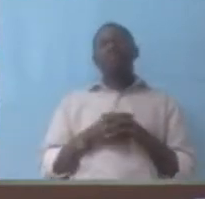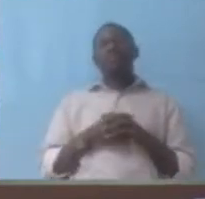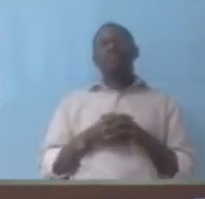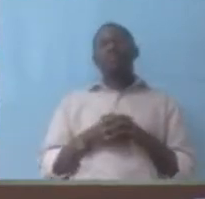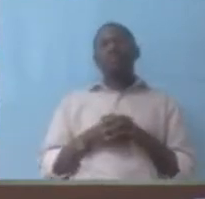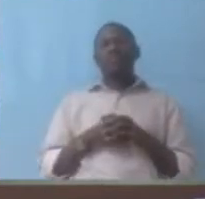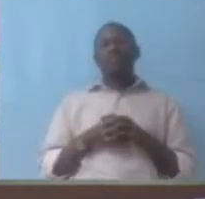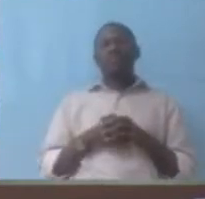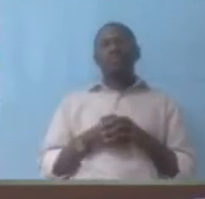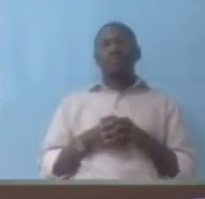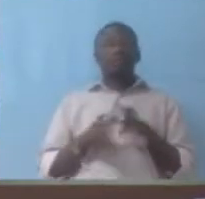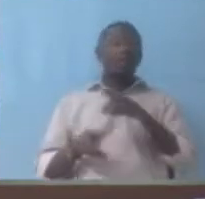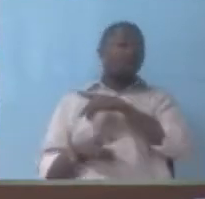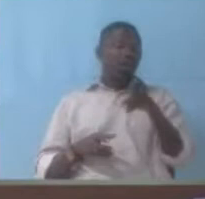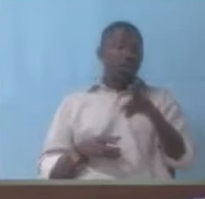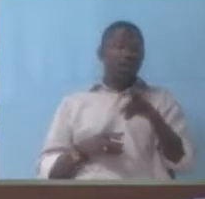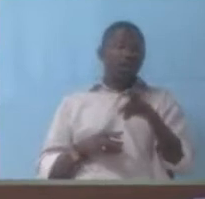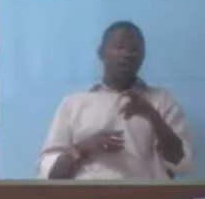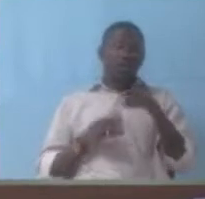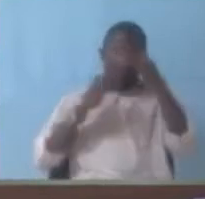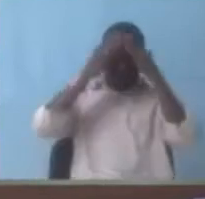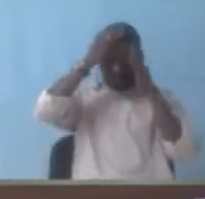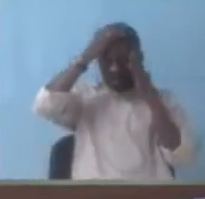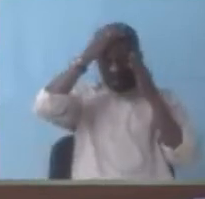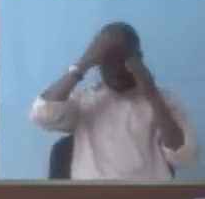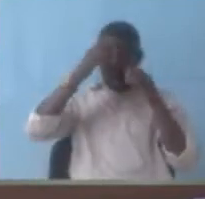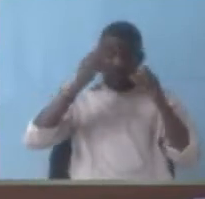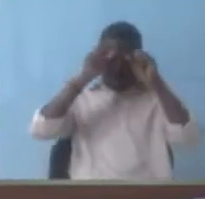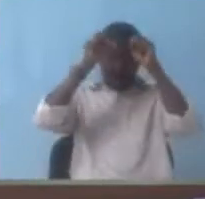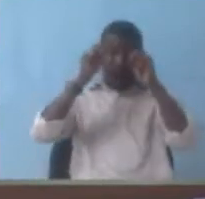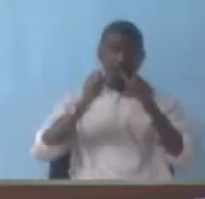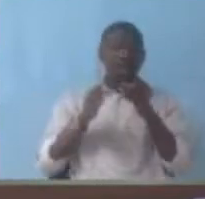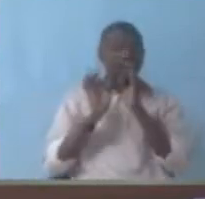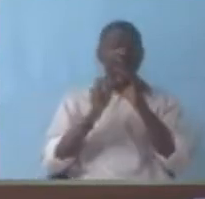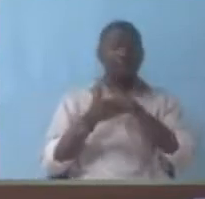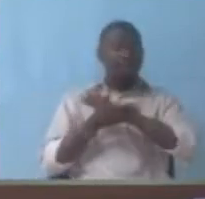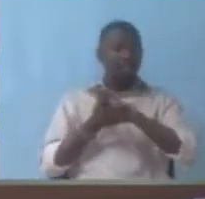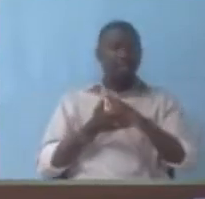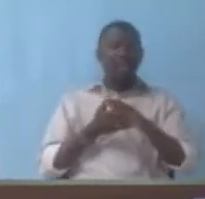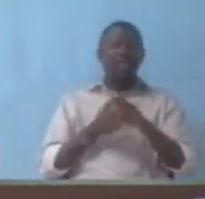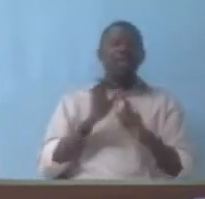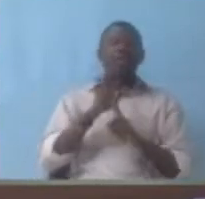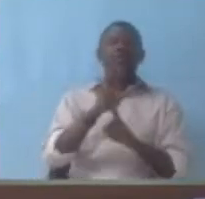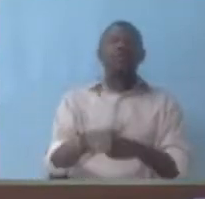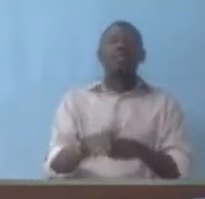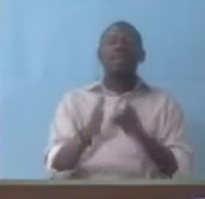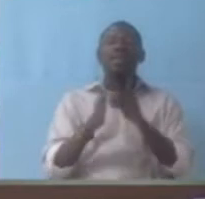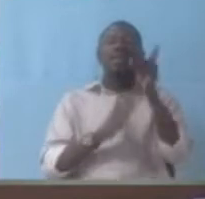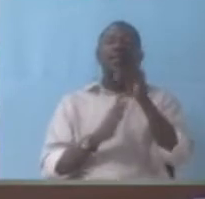They made it clear, especially the vice chairman. Ya sene yandi bake sako chairman nolanko.